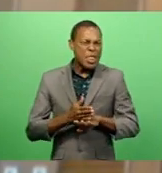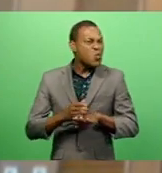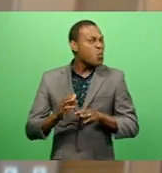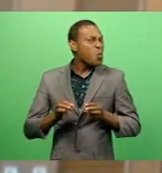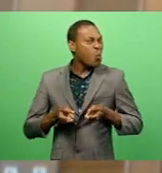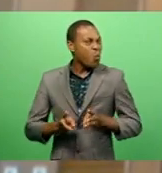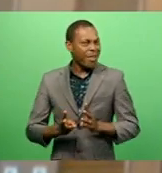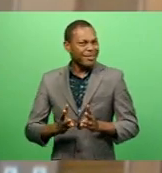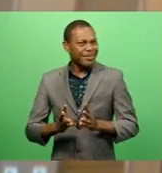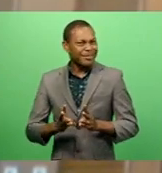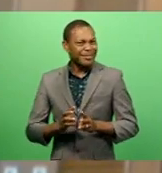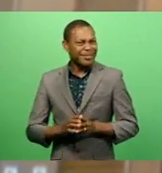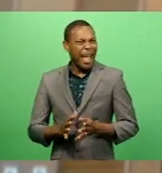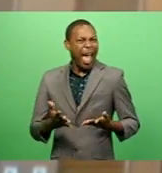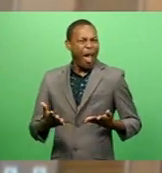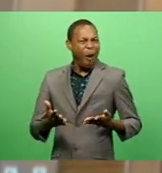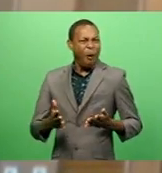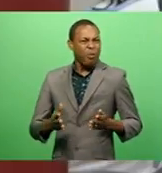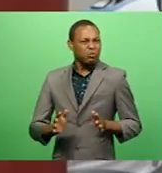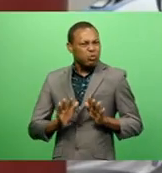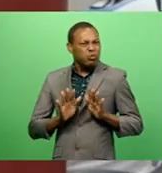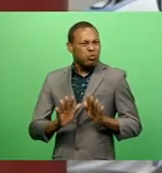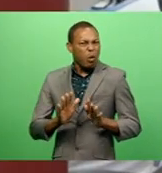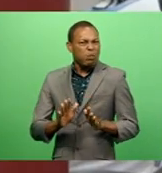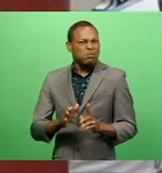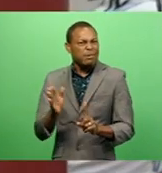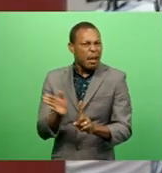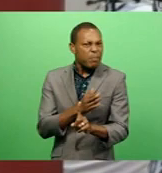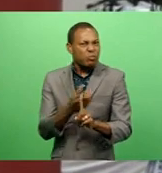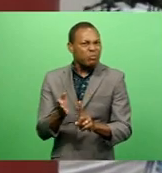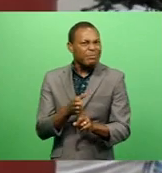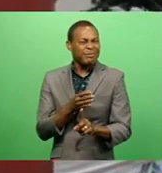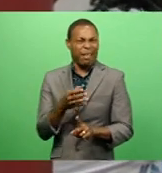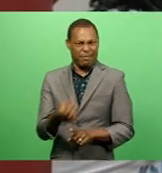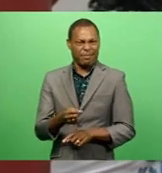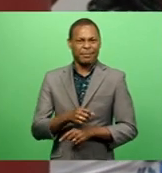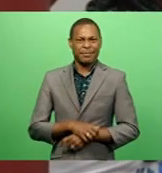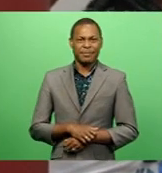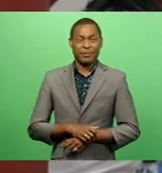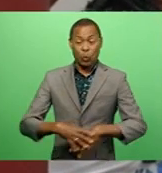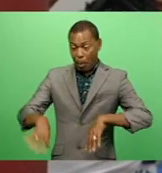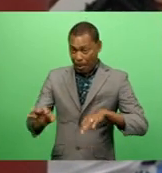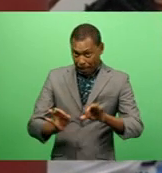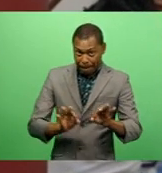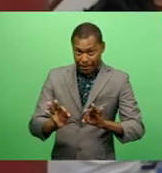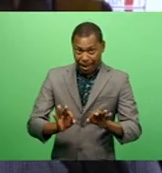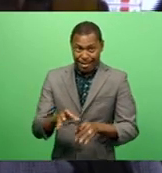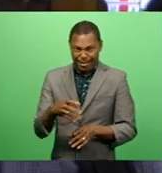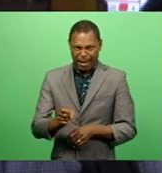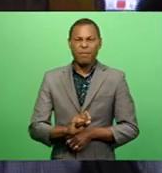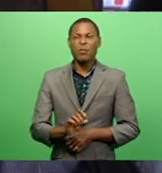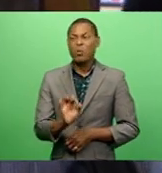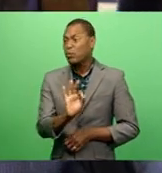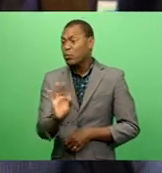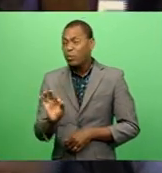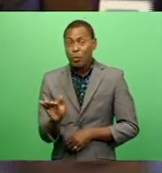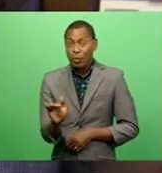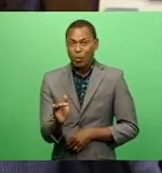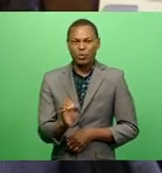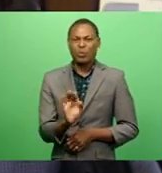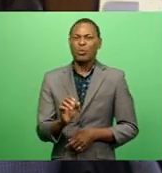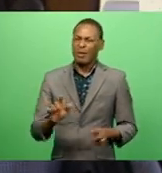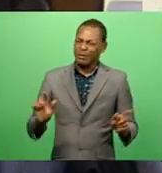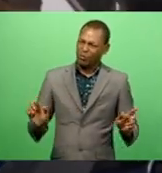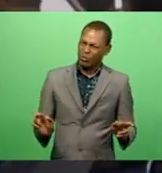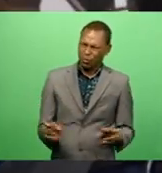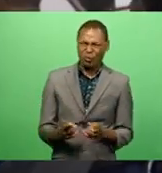as to how we can actually stop if there's any abuse. The scheme covers unemployed individuals and those on reduced hours,